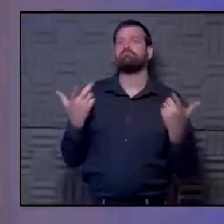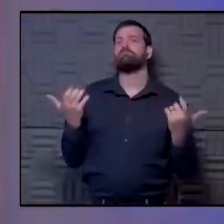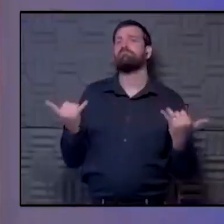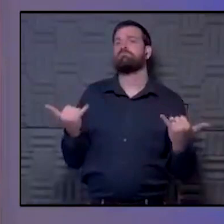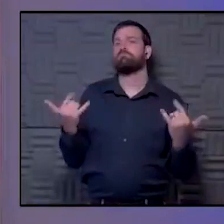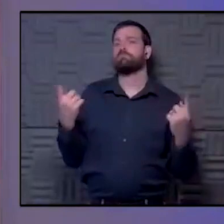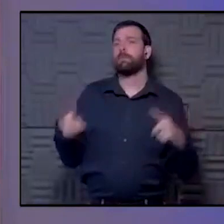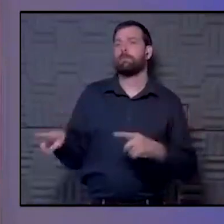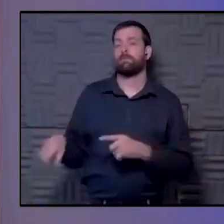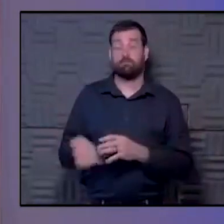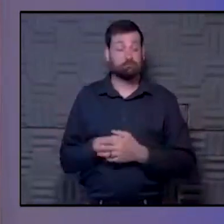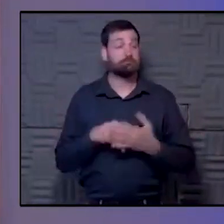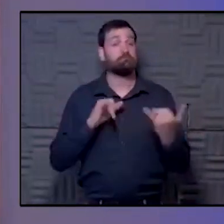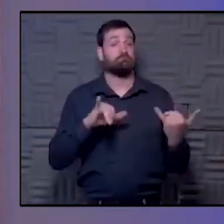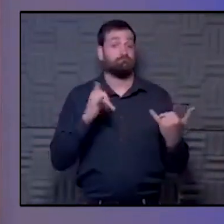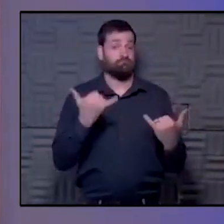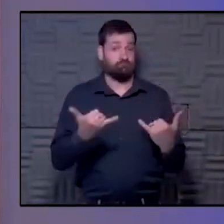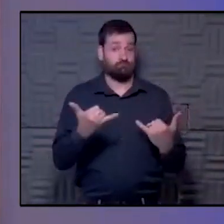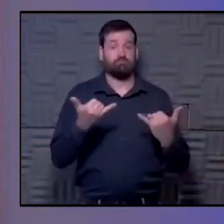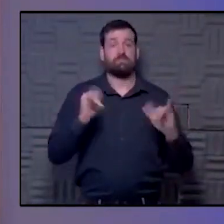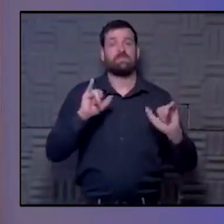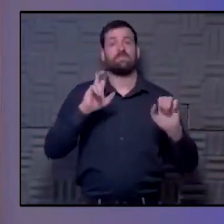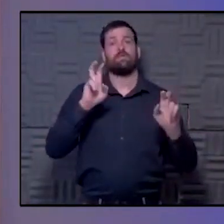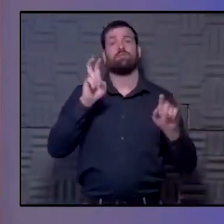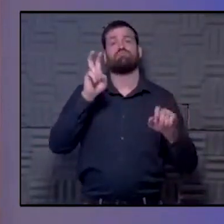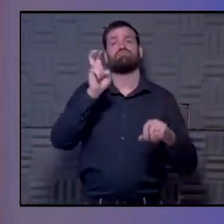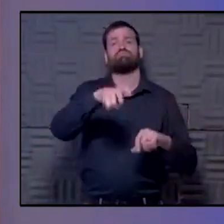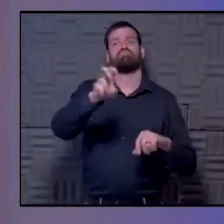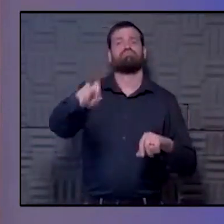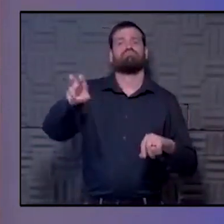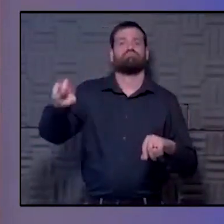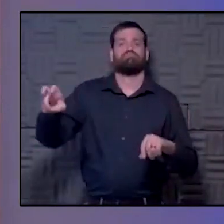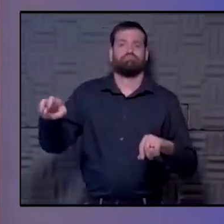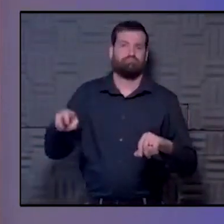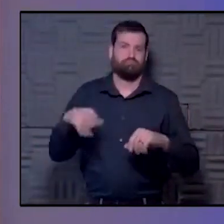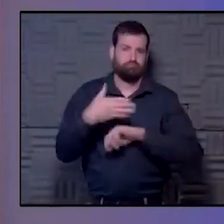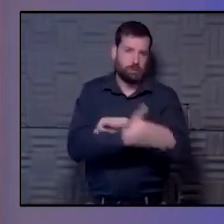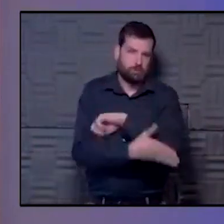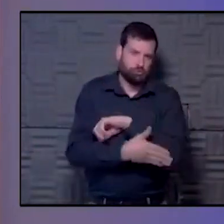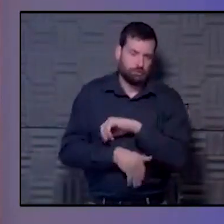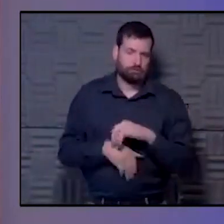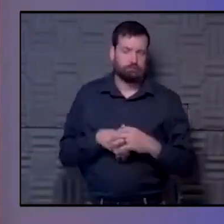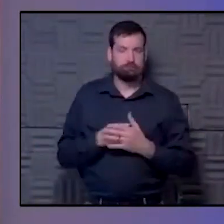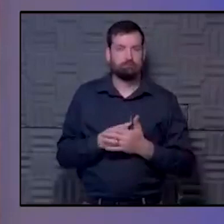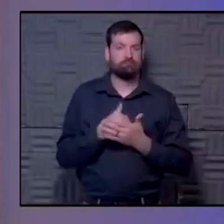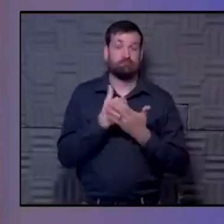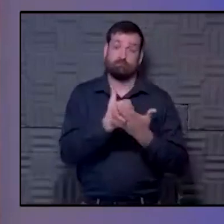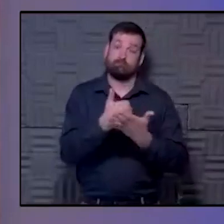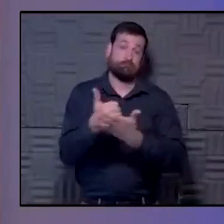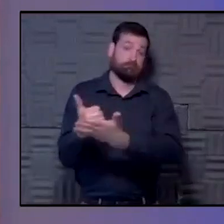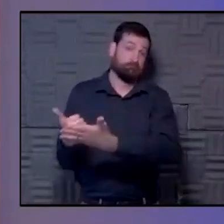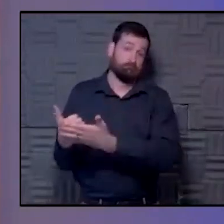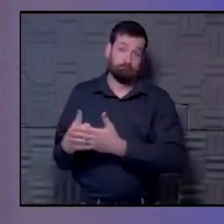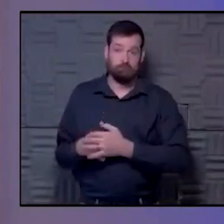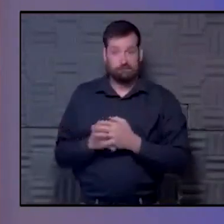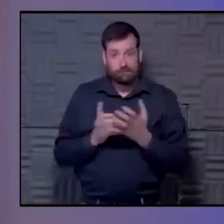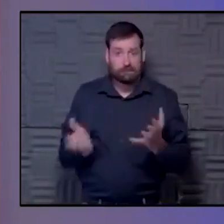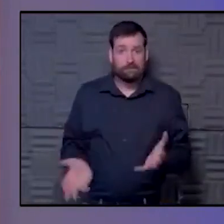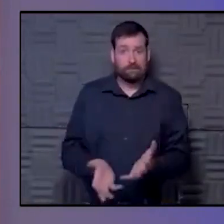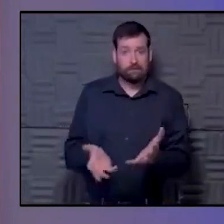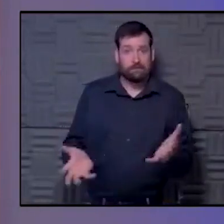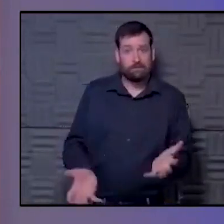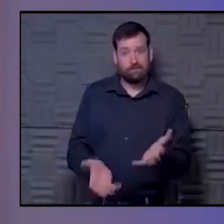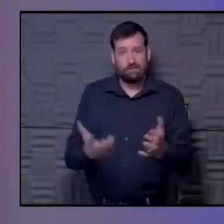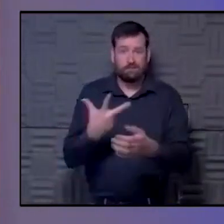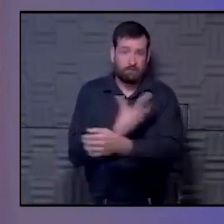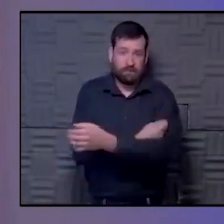I'm still traveling to various sites around the country and helping continue to help them encourage